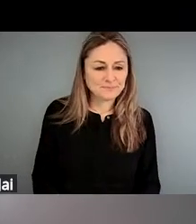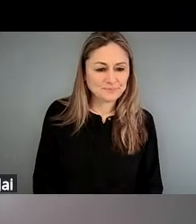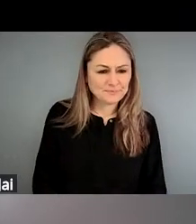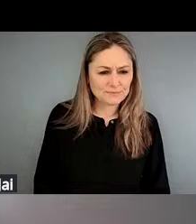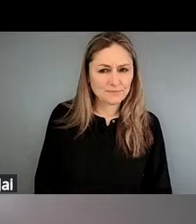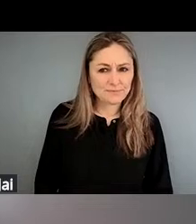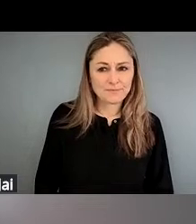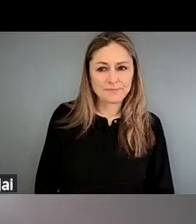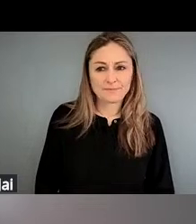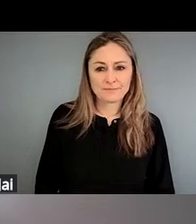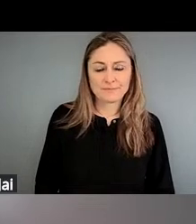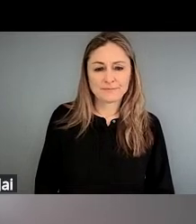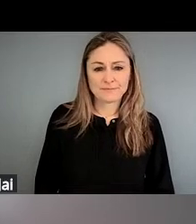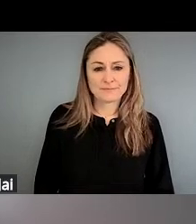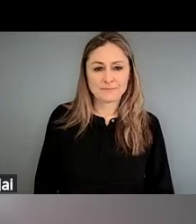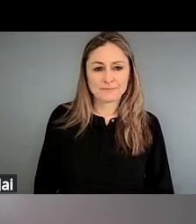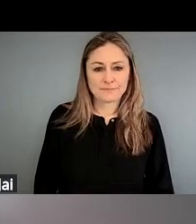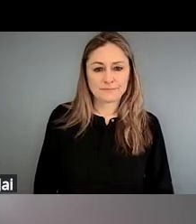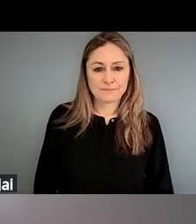All right.